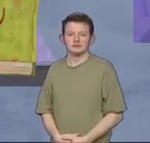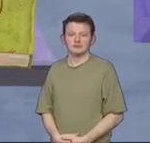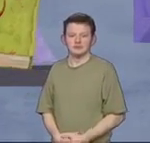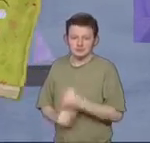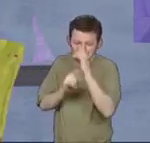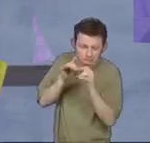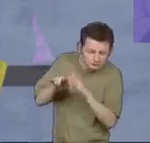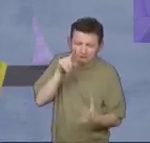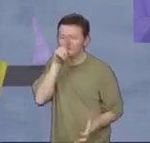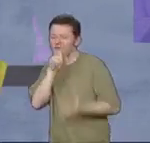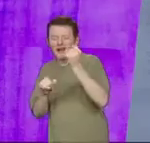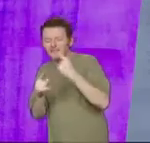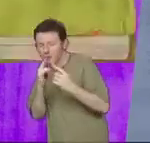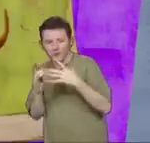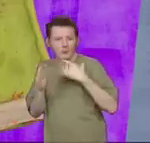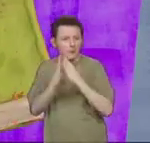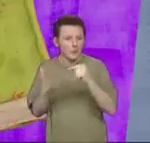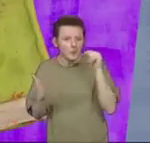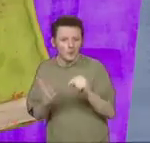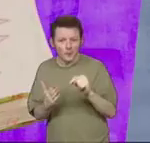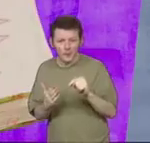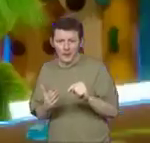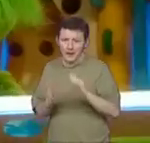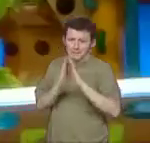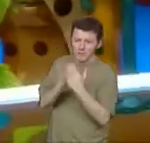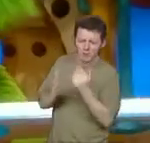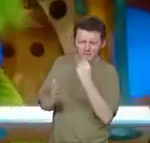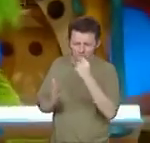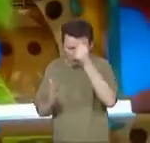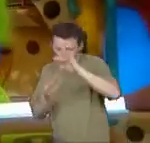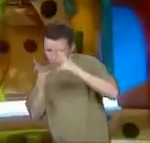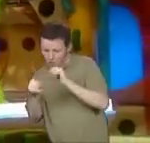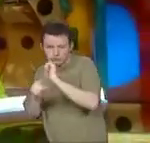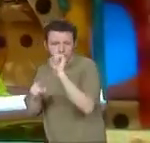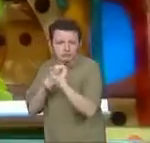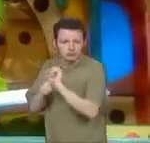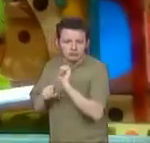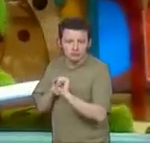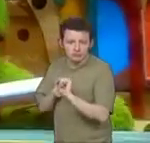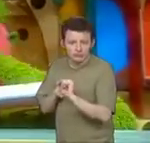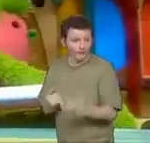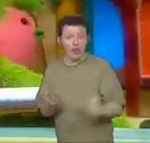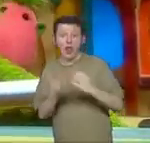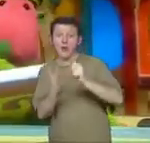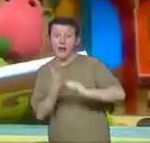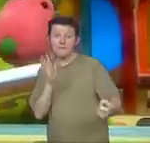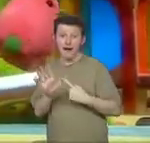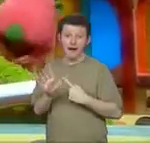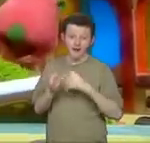Peeps find things out by looking them up in books. And we discovered a very useful book called